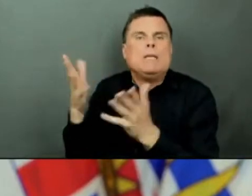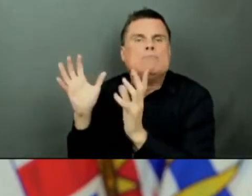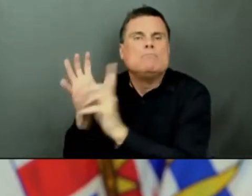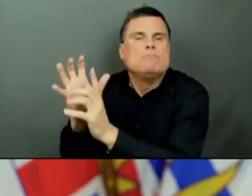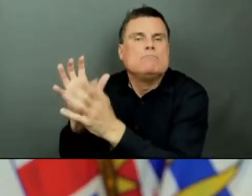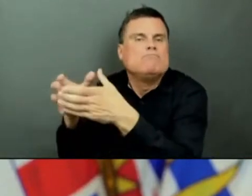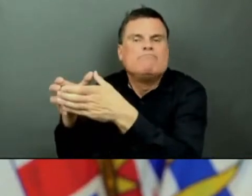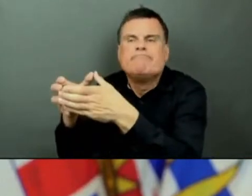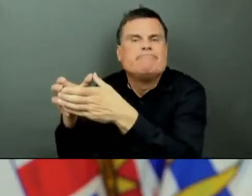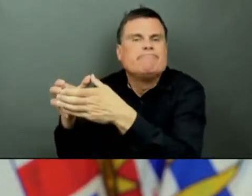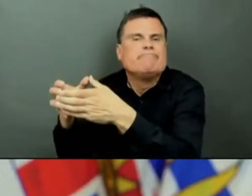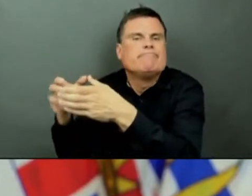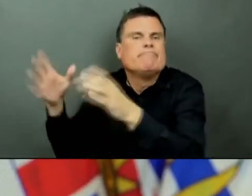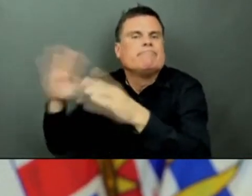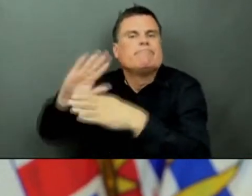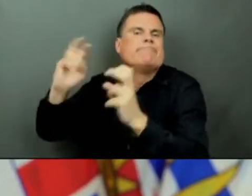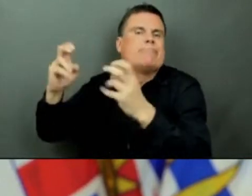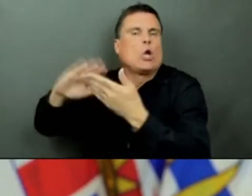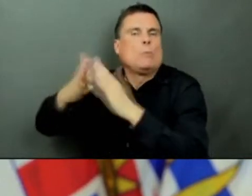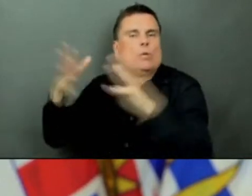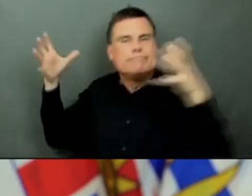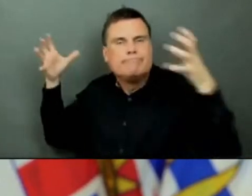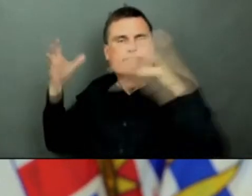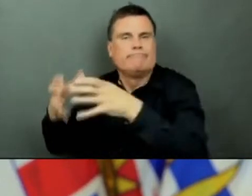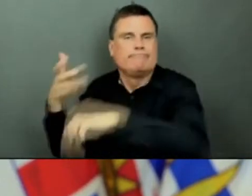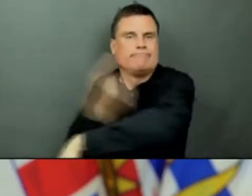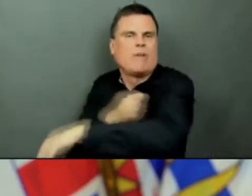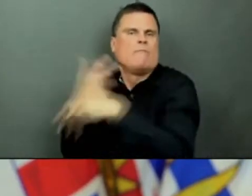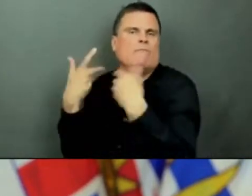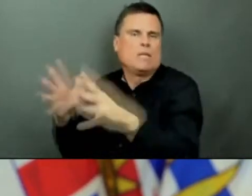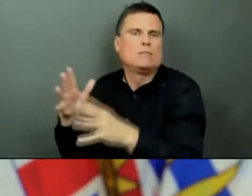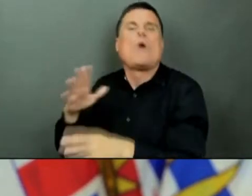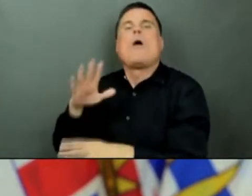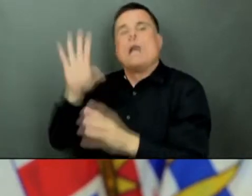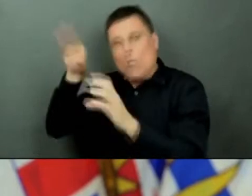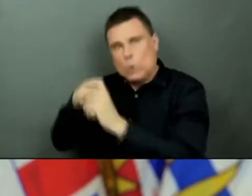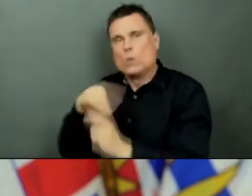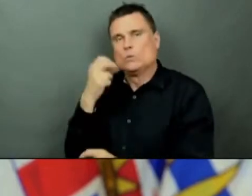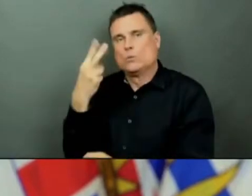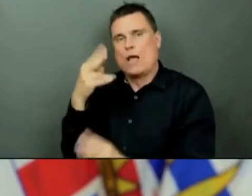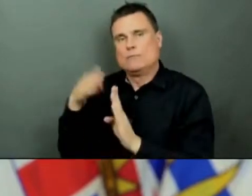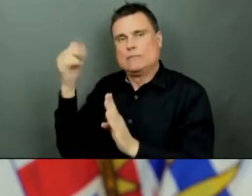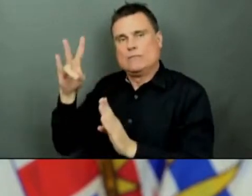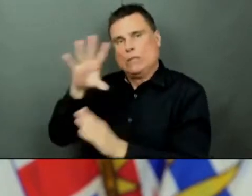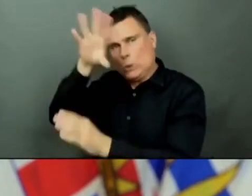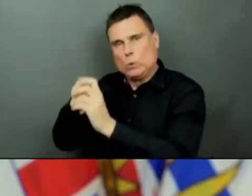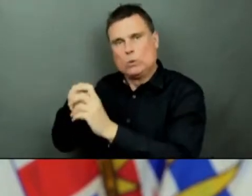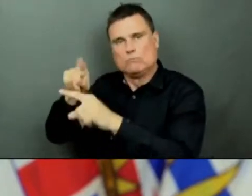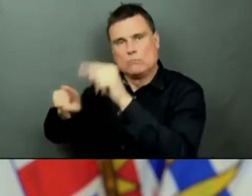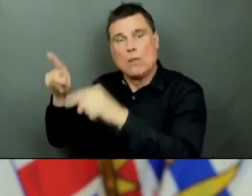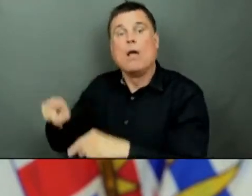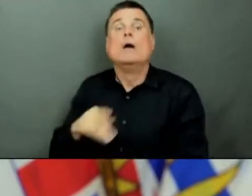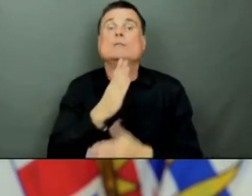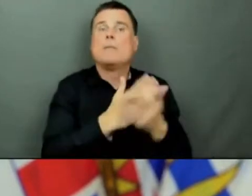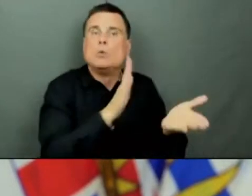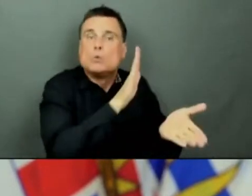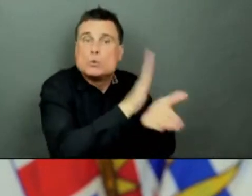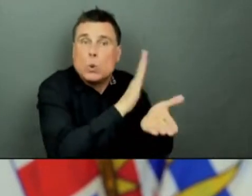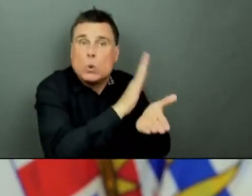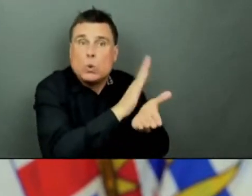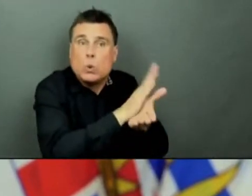your whole of community immunization. In some cases, it will be in schools, but we have consulted with